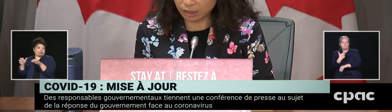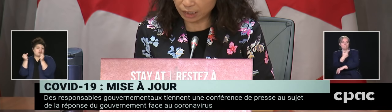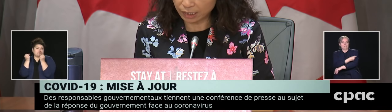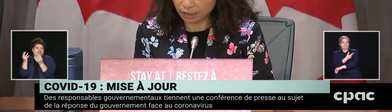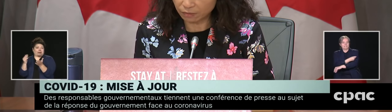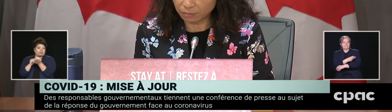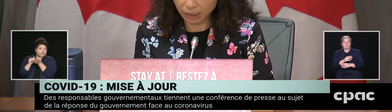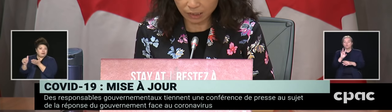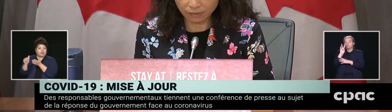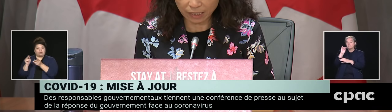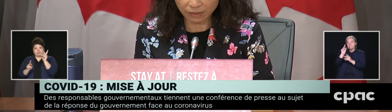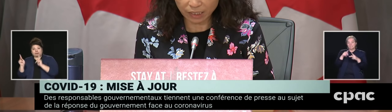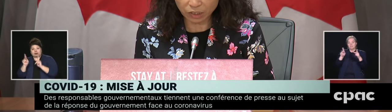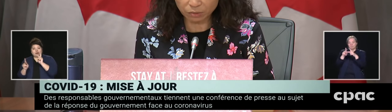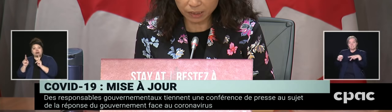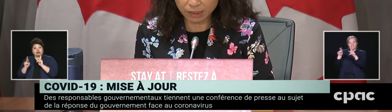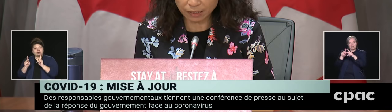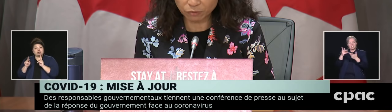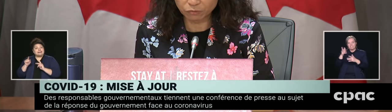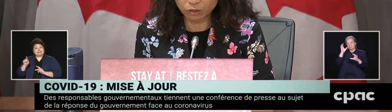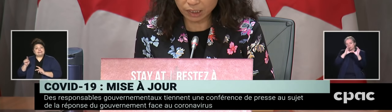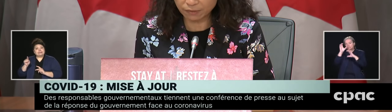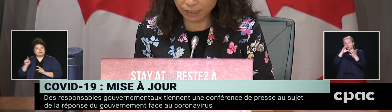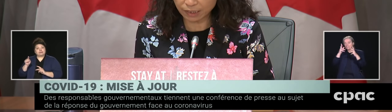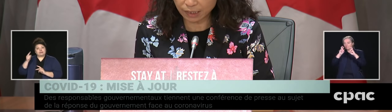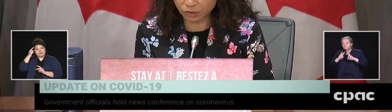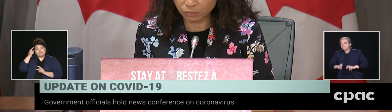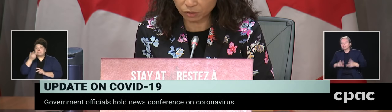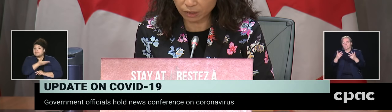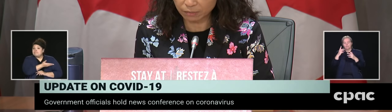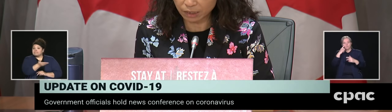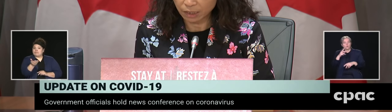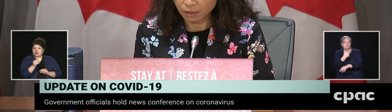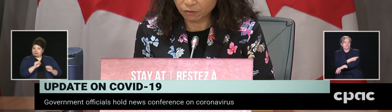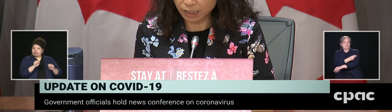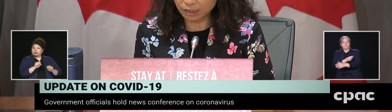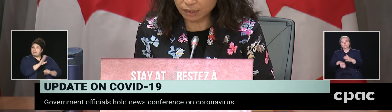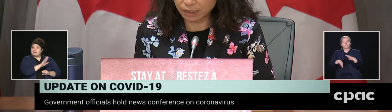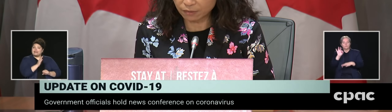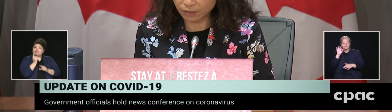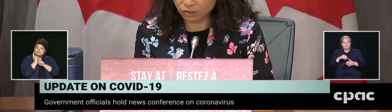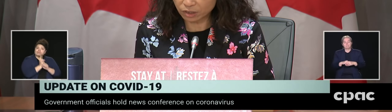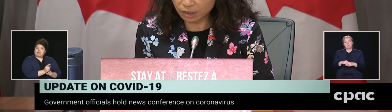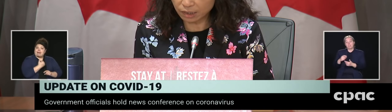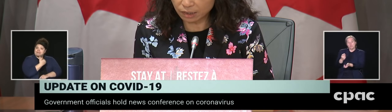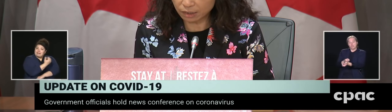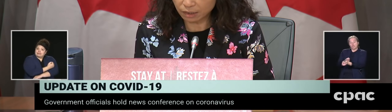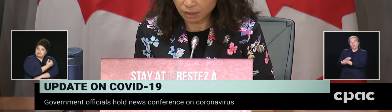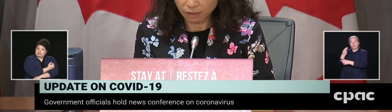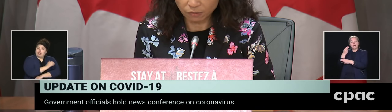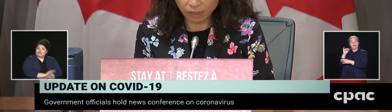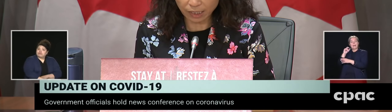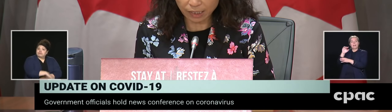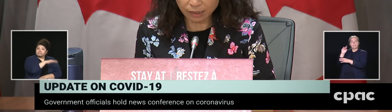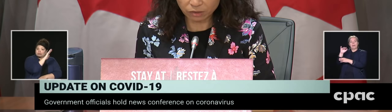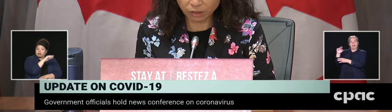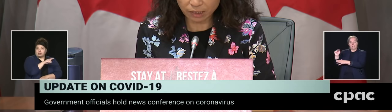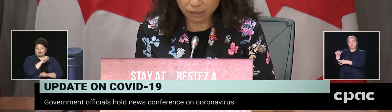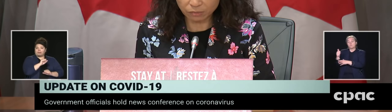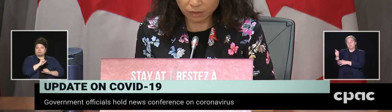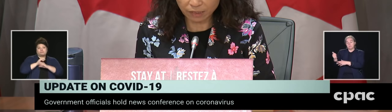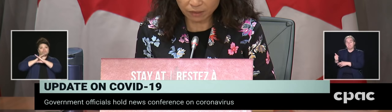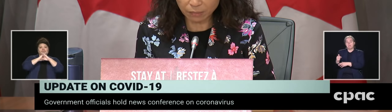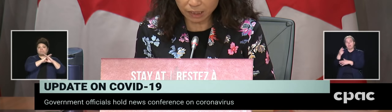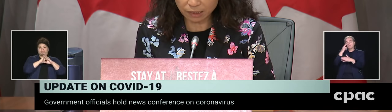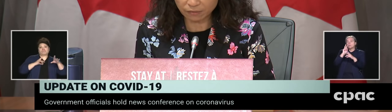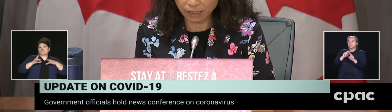never lost sight of the millions of lives that could be saved with routine vaccination programs for existing infectious diseases. For that, he is